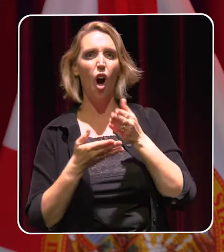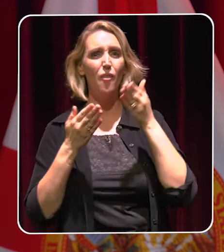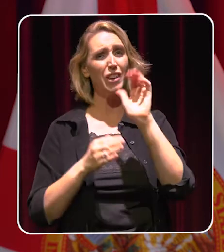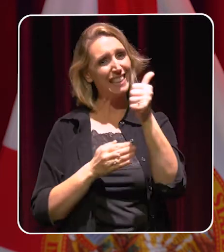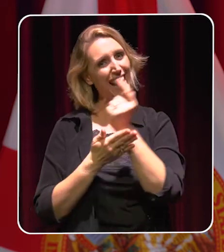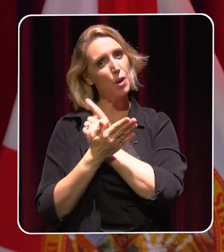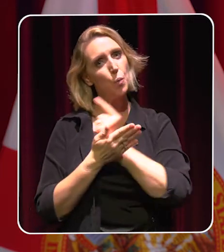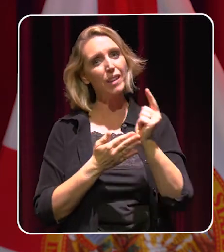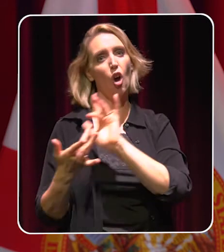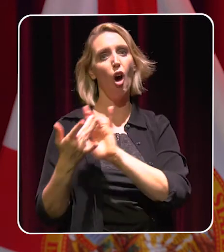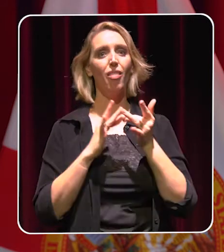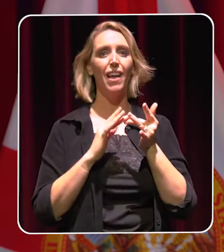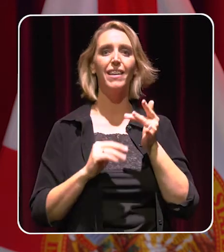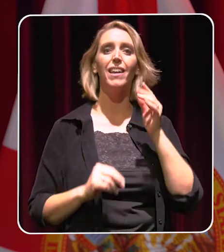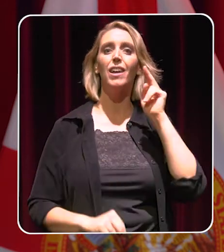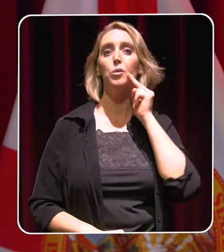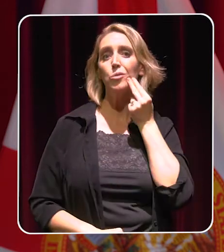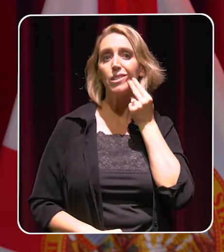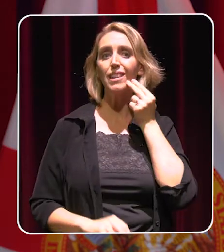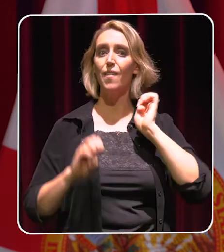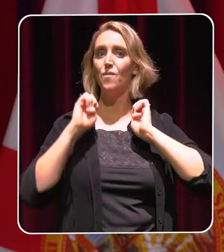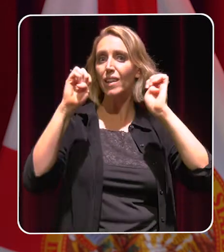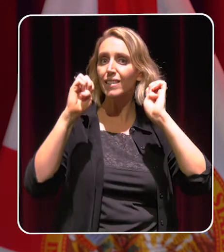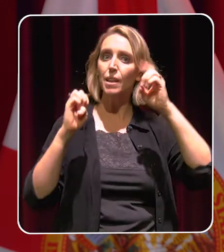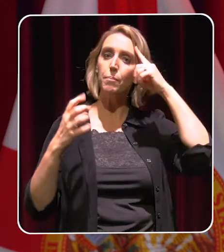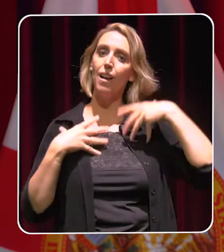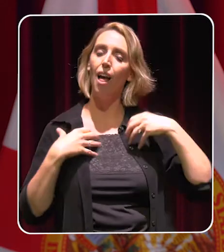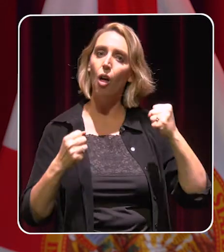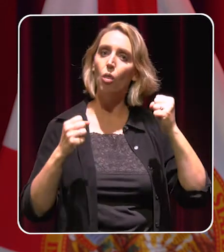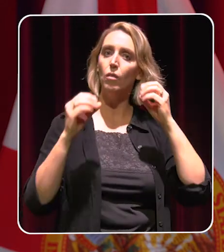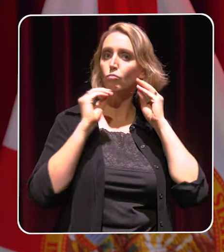and offered 10 weeks of virtual nutrition, fitness, and mental